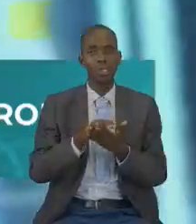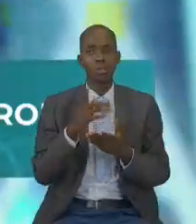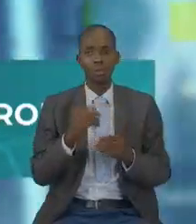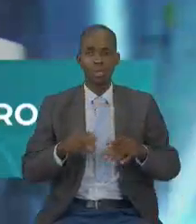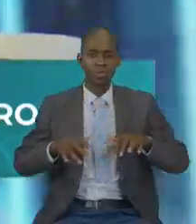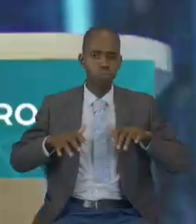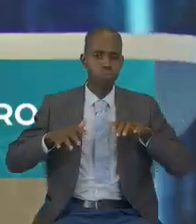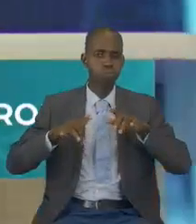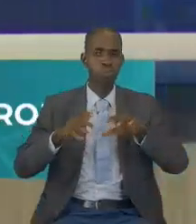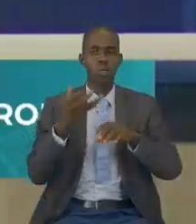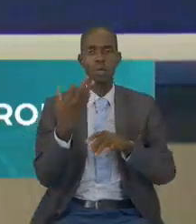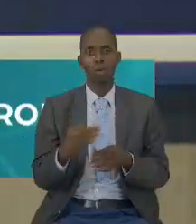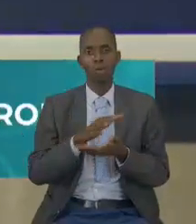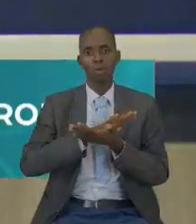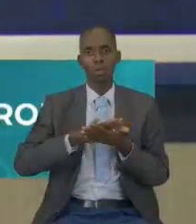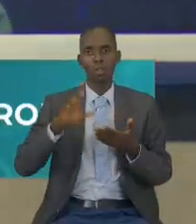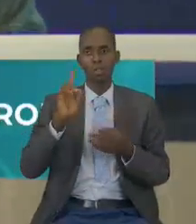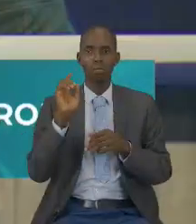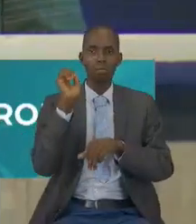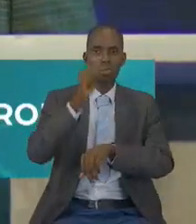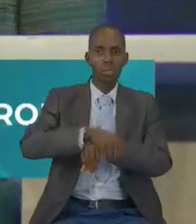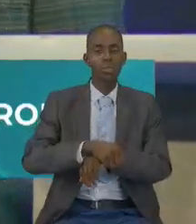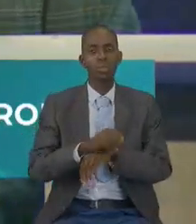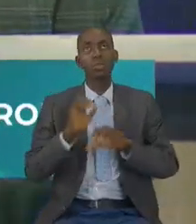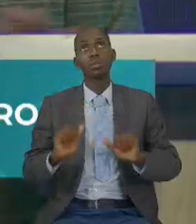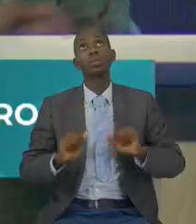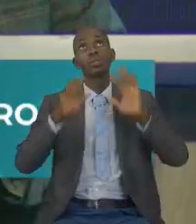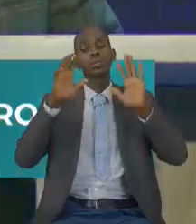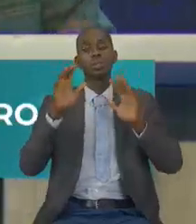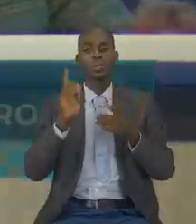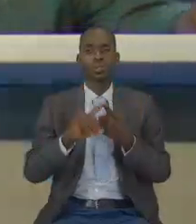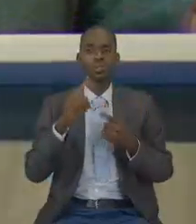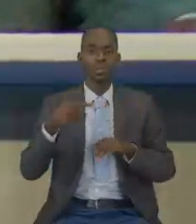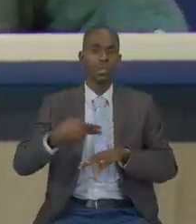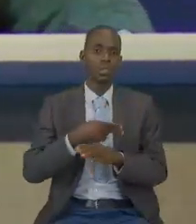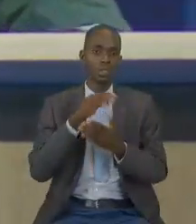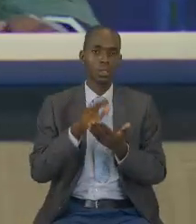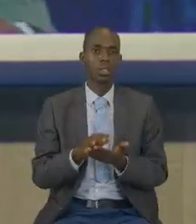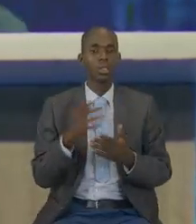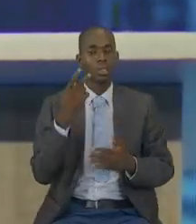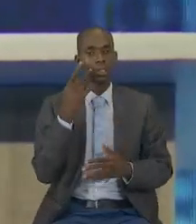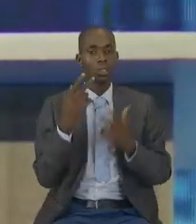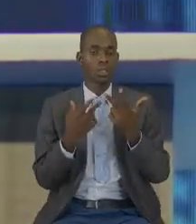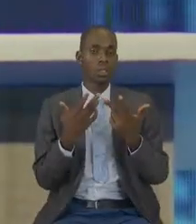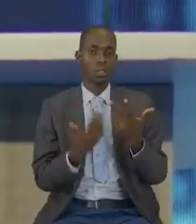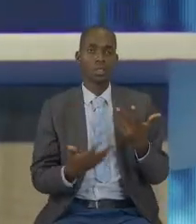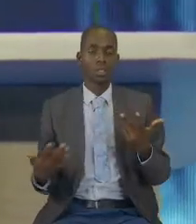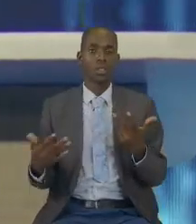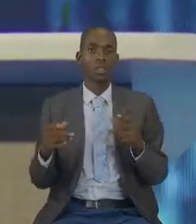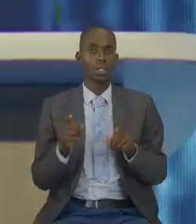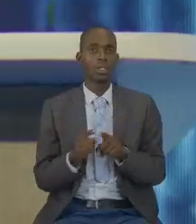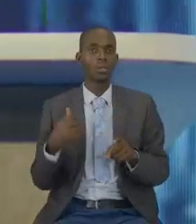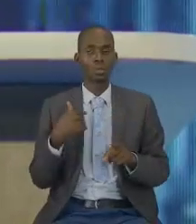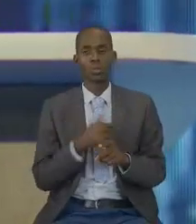of cleansed, conquerors, consecrated to the Lamb. We're looking at three things here as we look